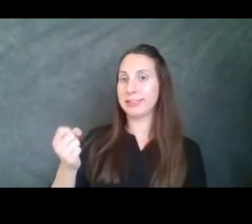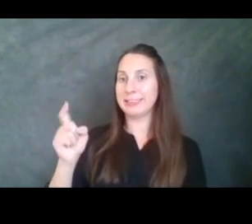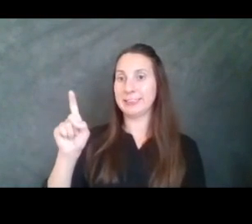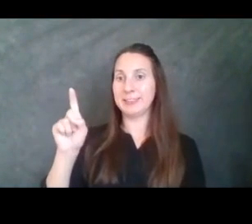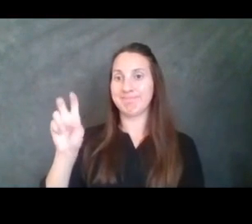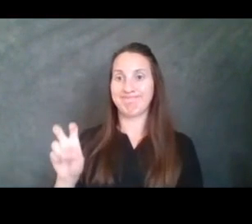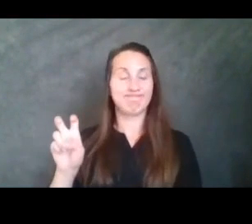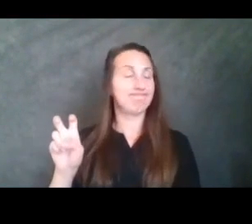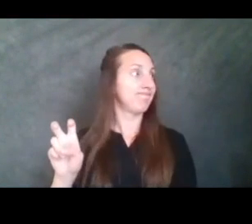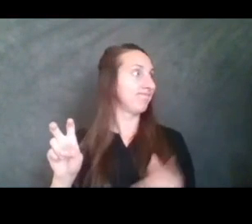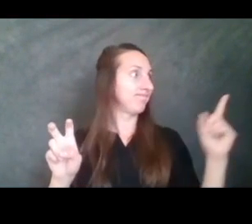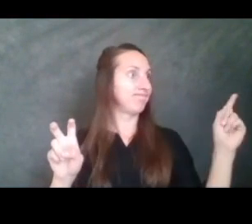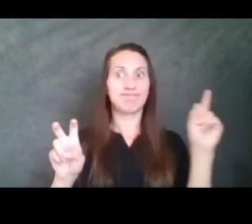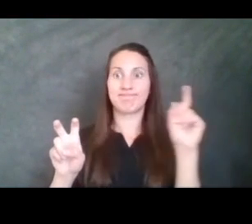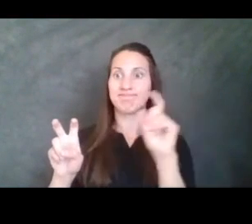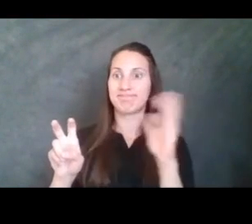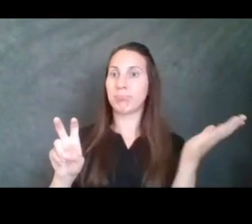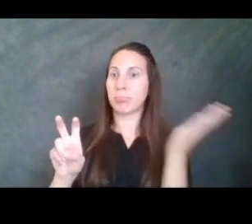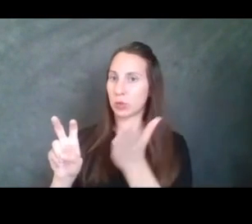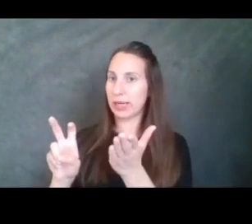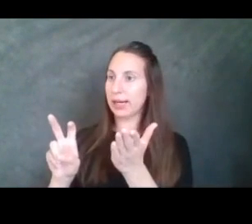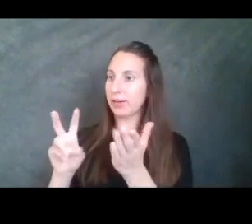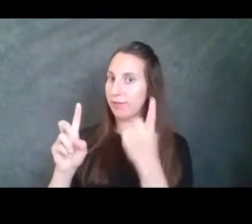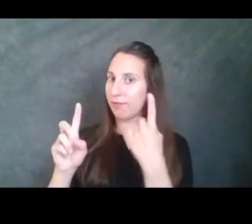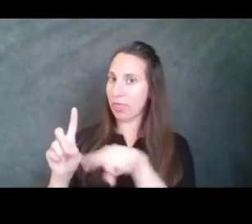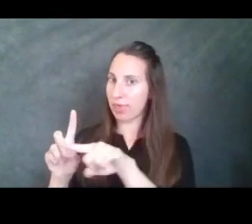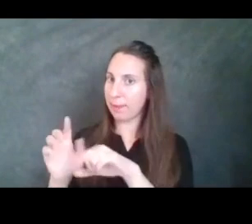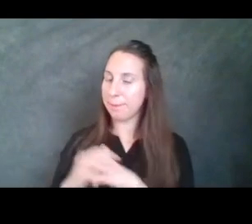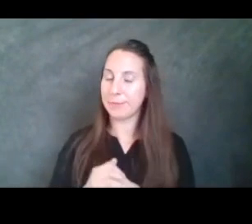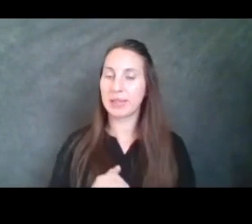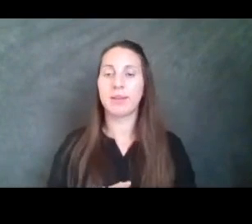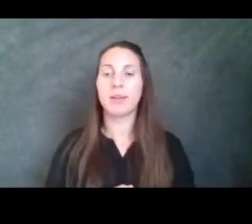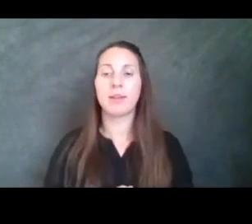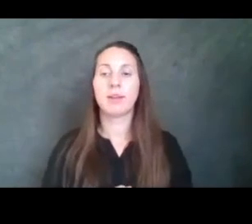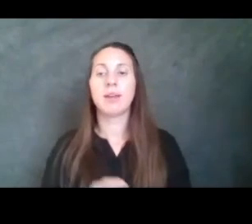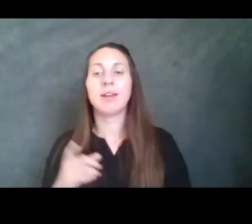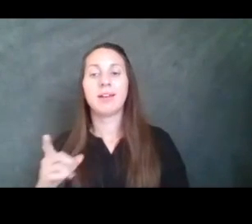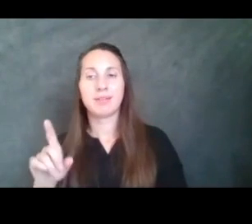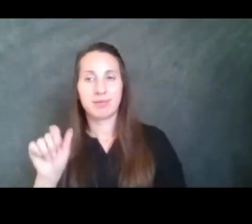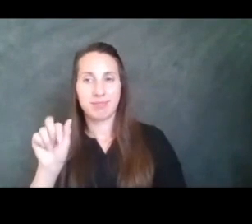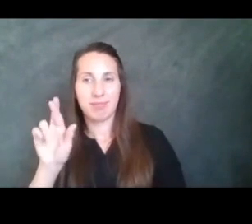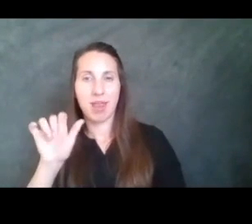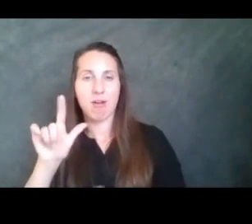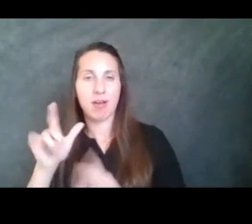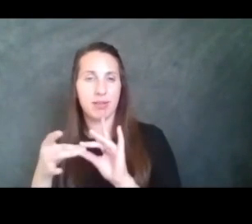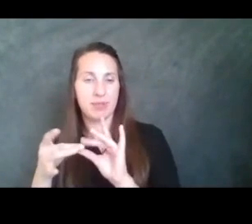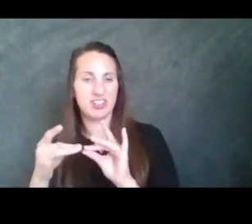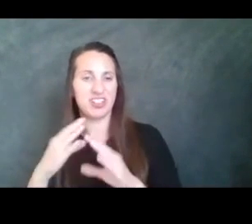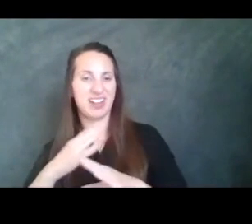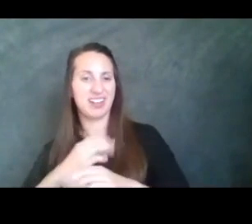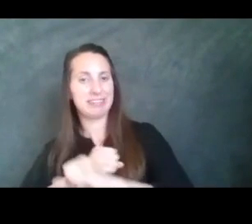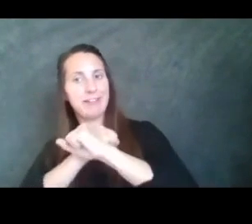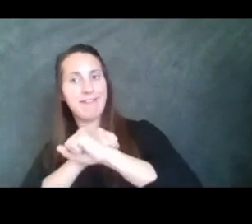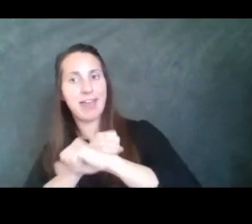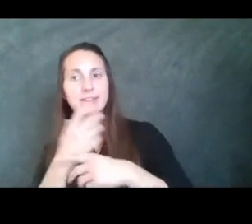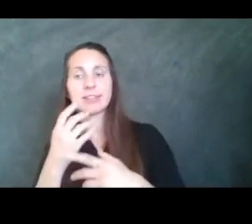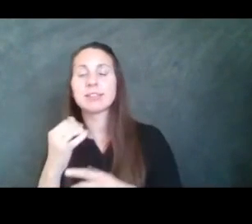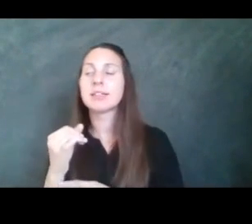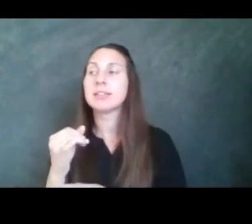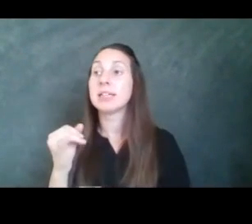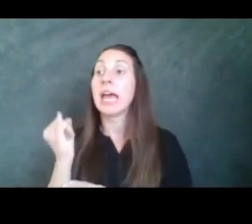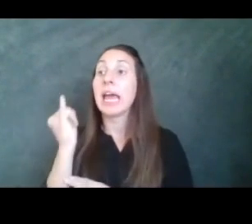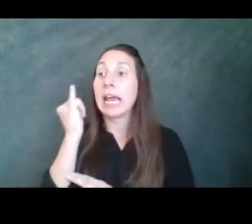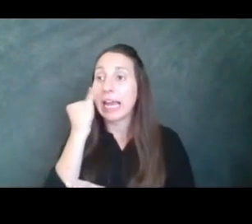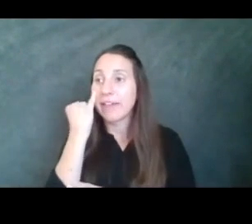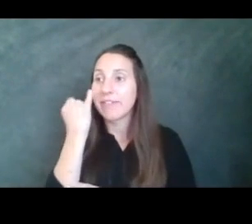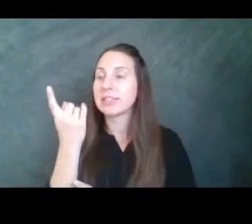accommodation. The defense to reasonable accommodation, as Ariella was saying before, is if it's a fundamental alteration or an undue